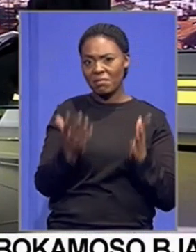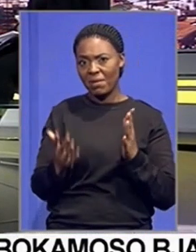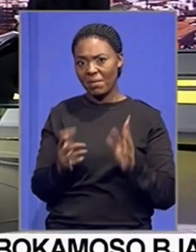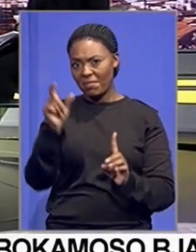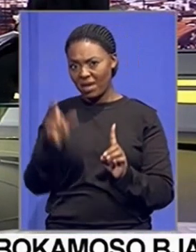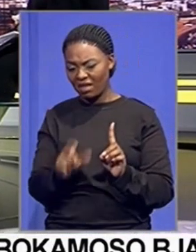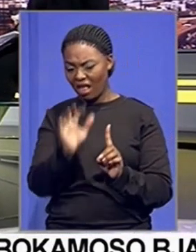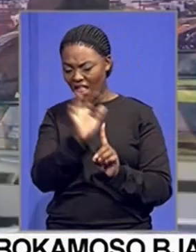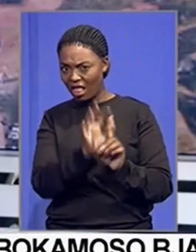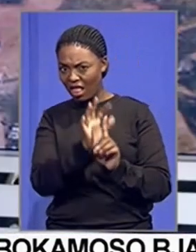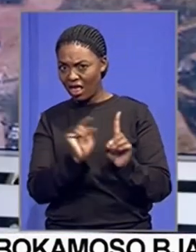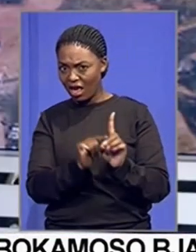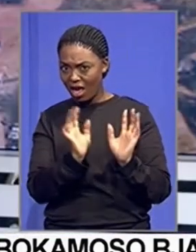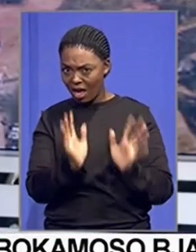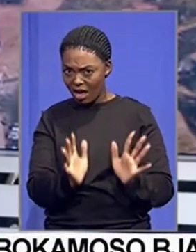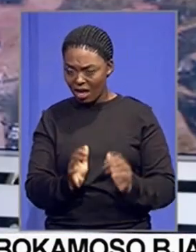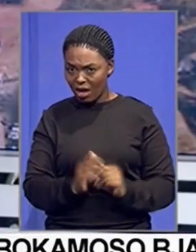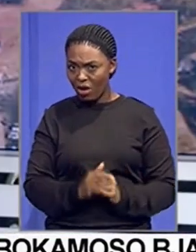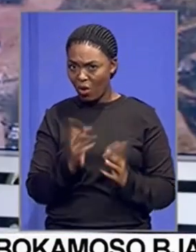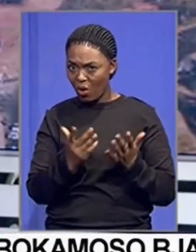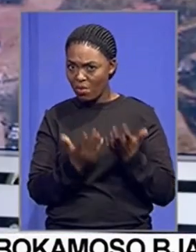ka la gore yes,